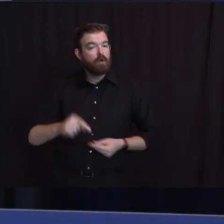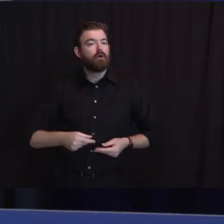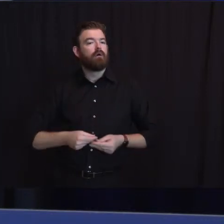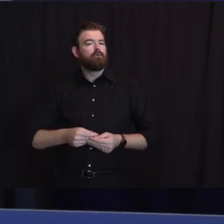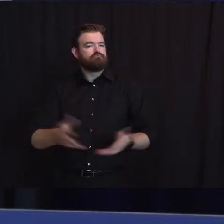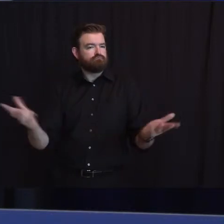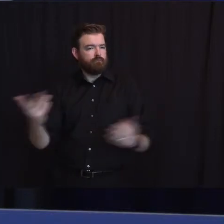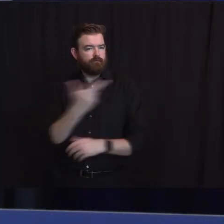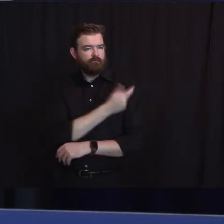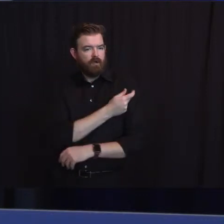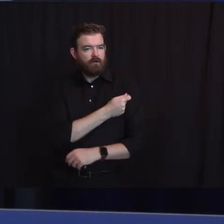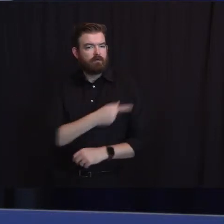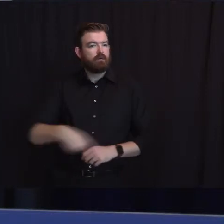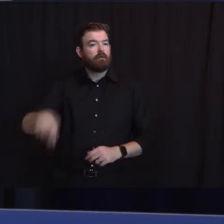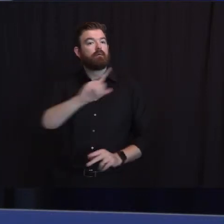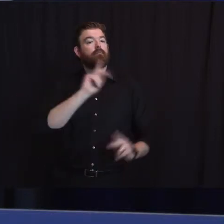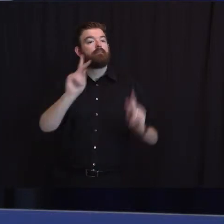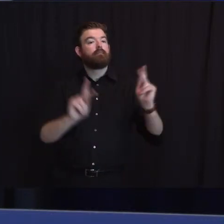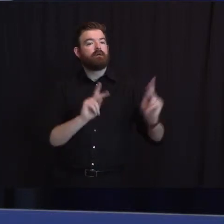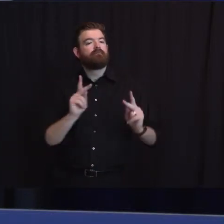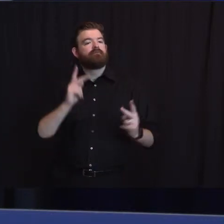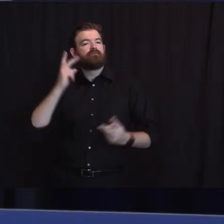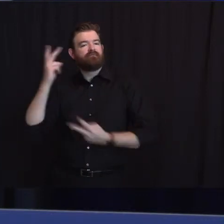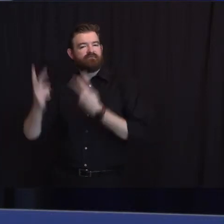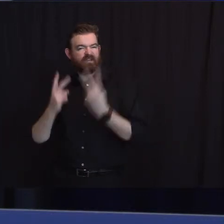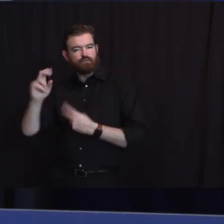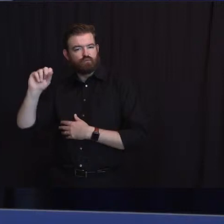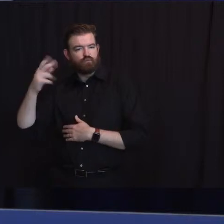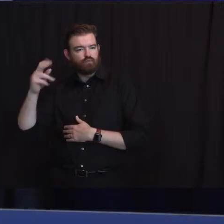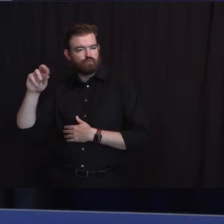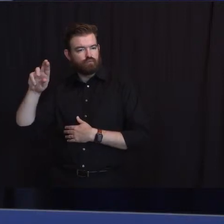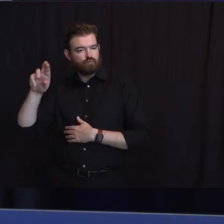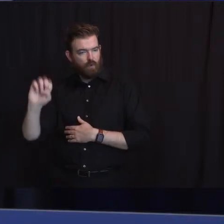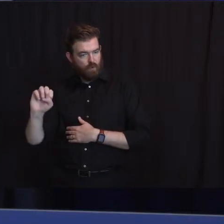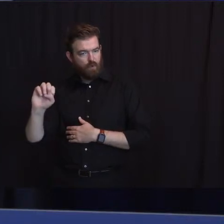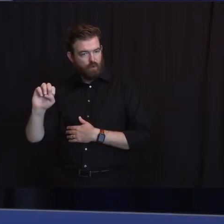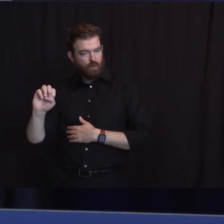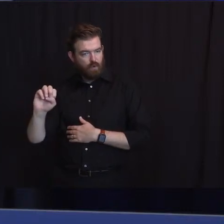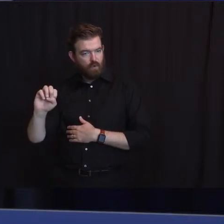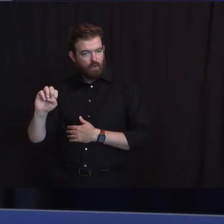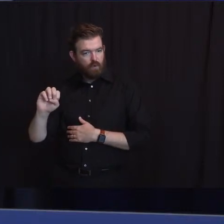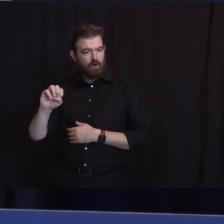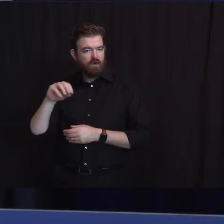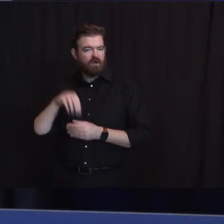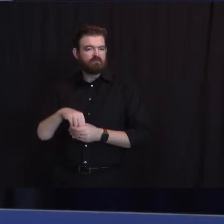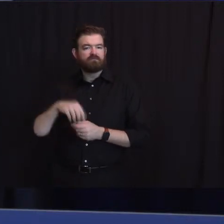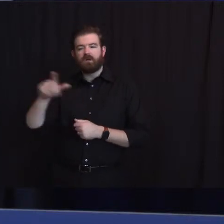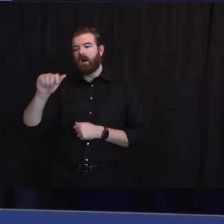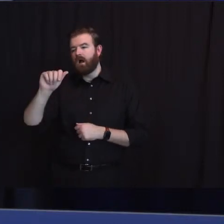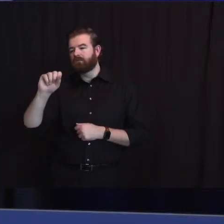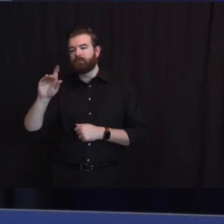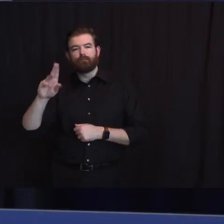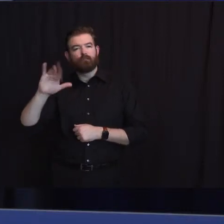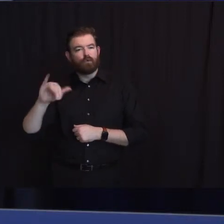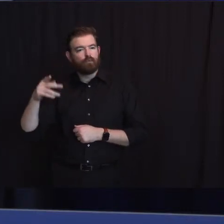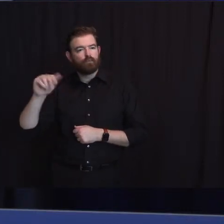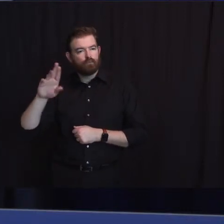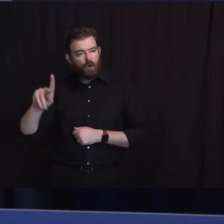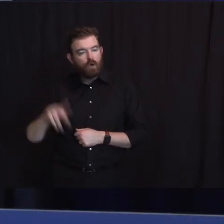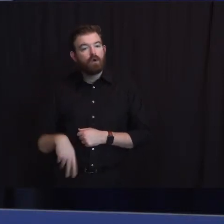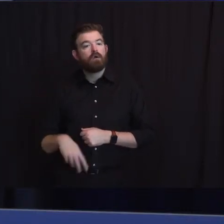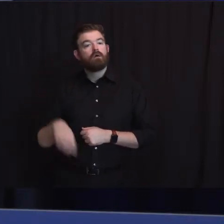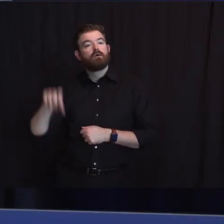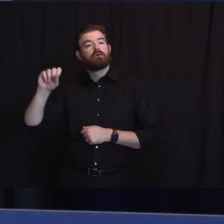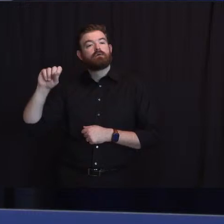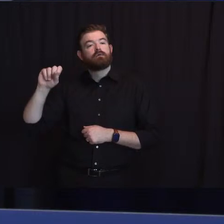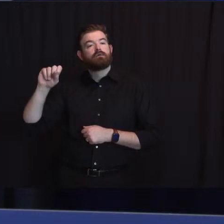this weekend at the Grand Arcade in Asbury Park, the Sandy Hook Gateway National Recreation Area, and the